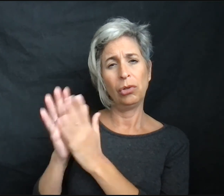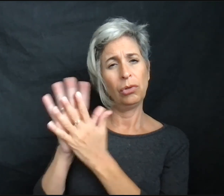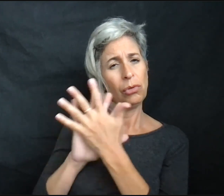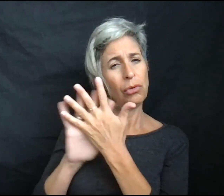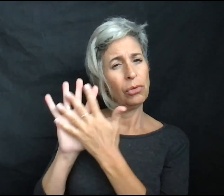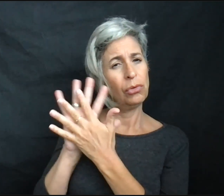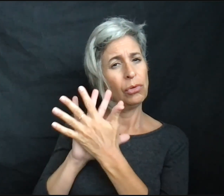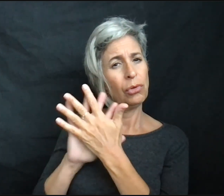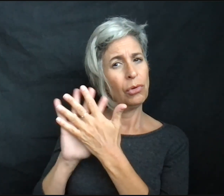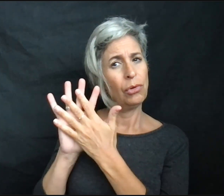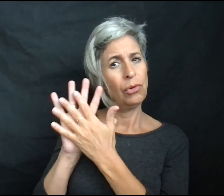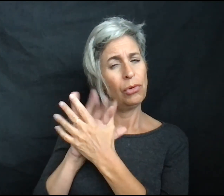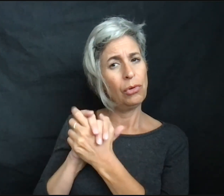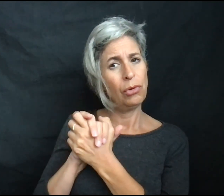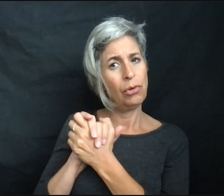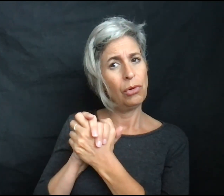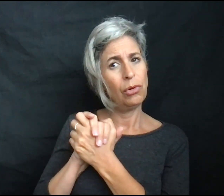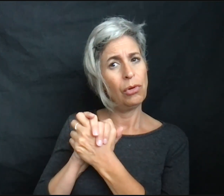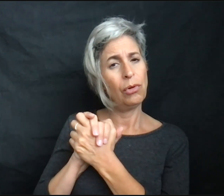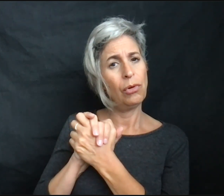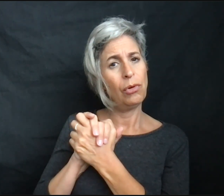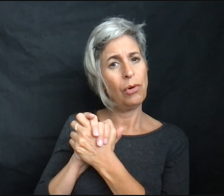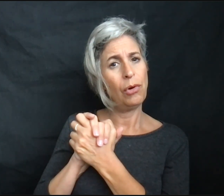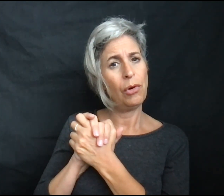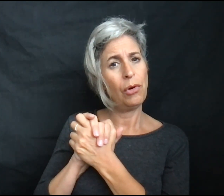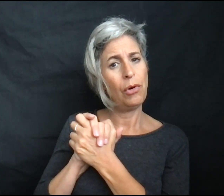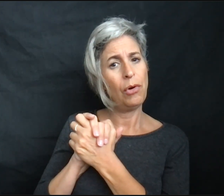building application form.